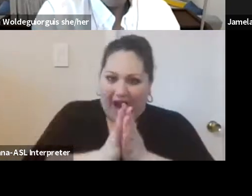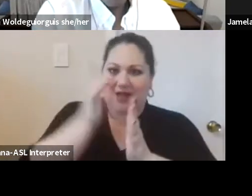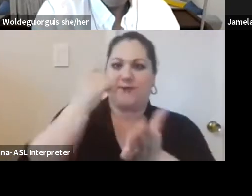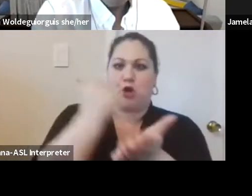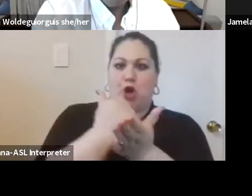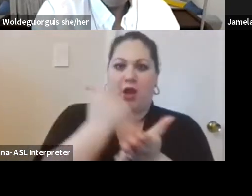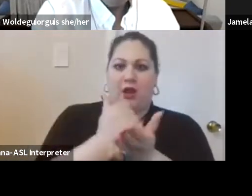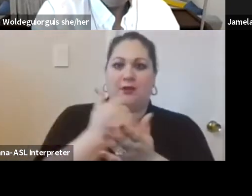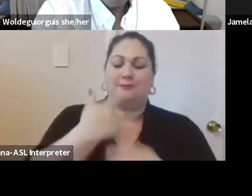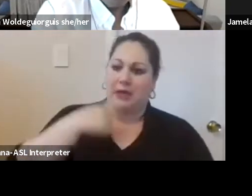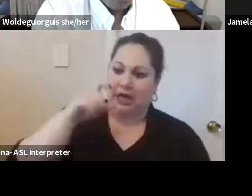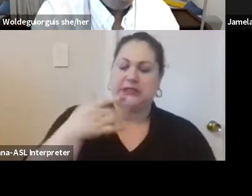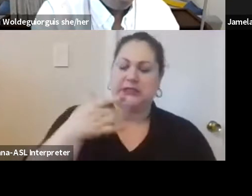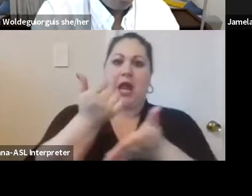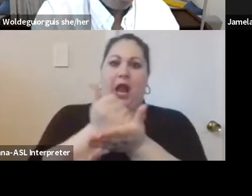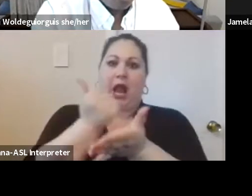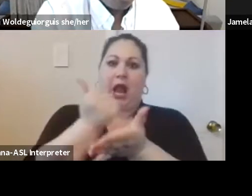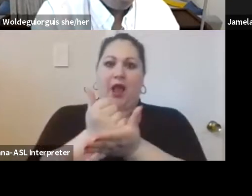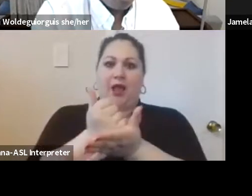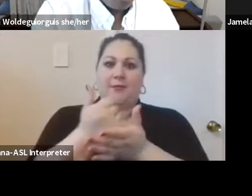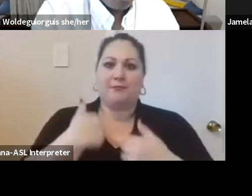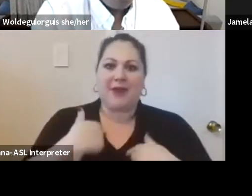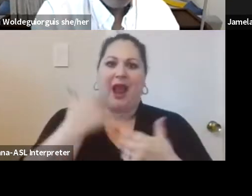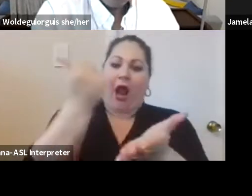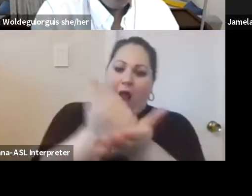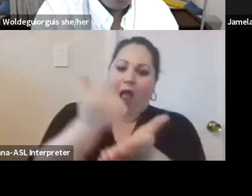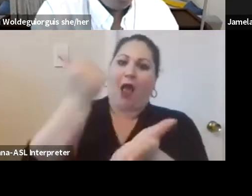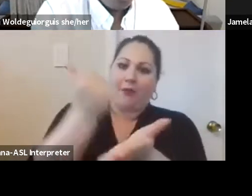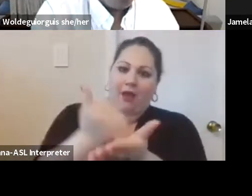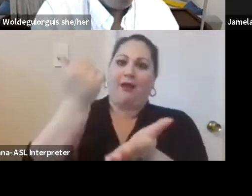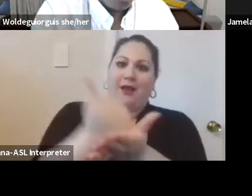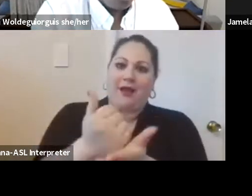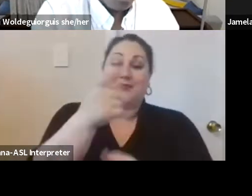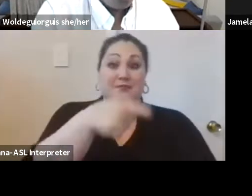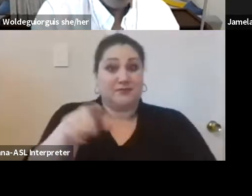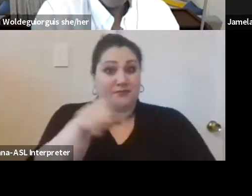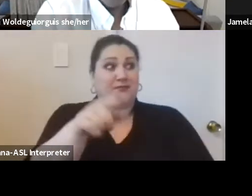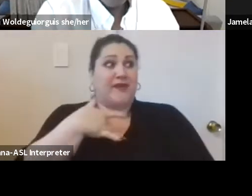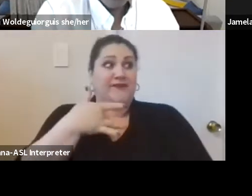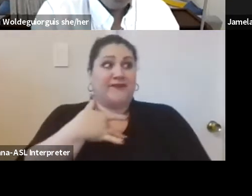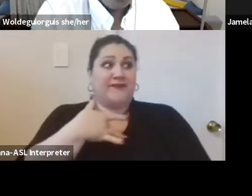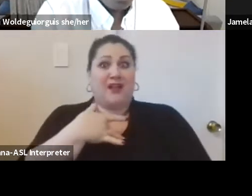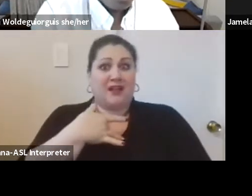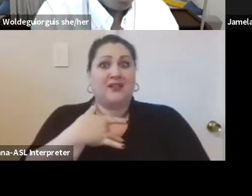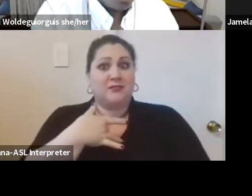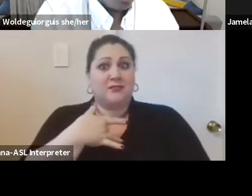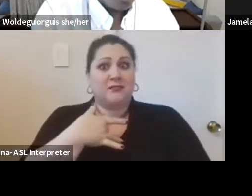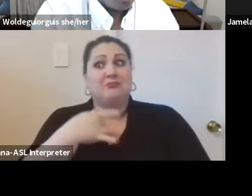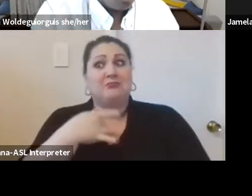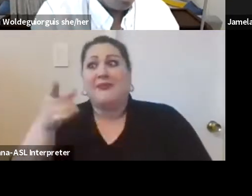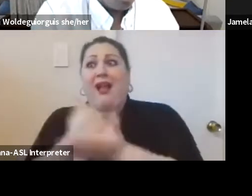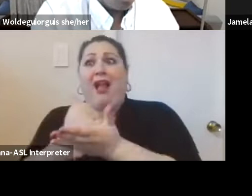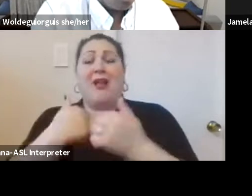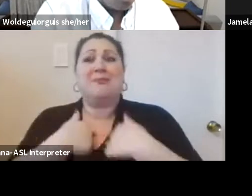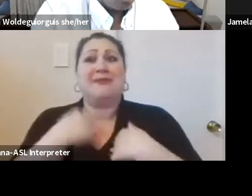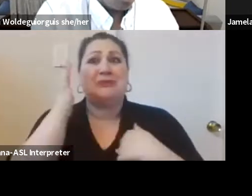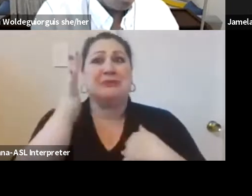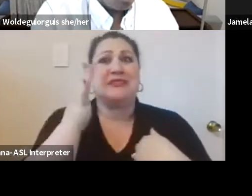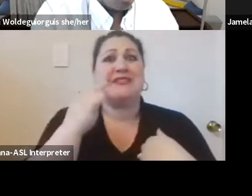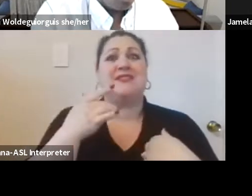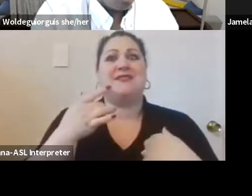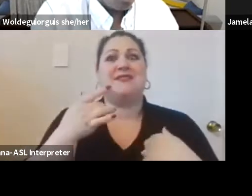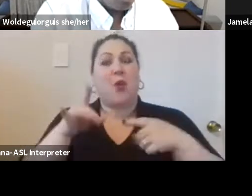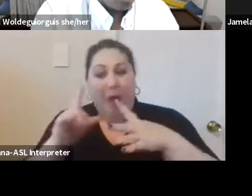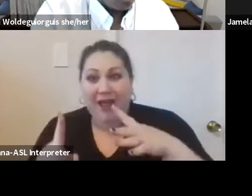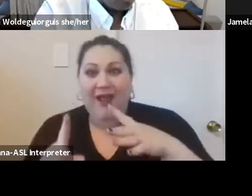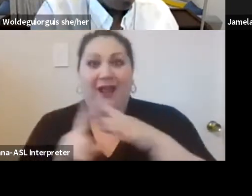help. You even believe help was on the way and was coming when they knocked on the door, when they said, oh, we'll